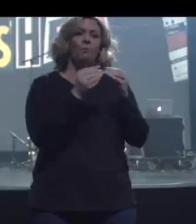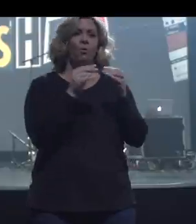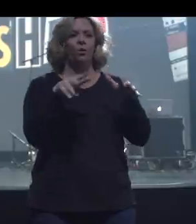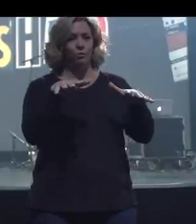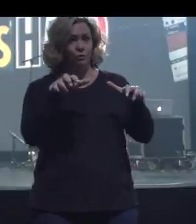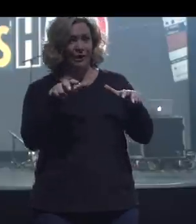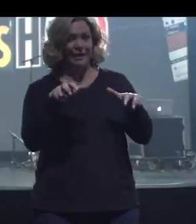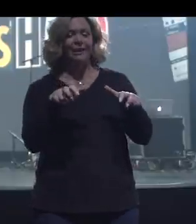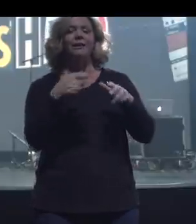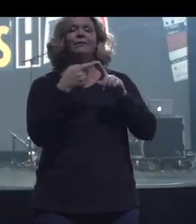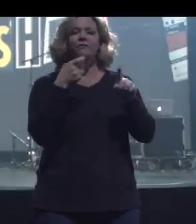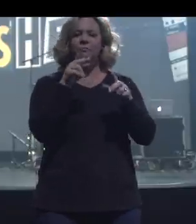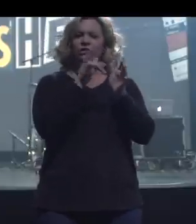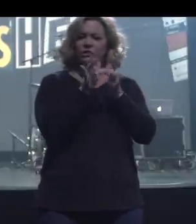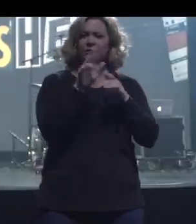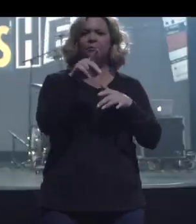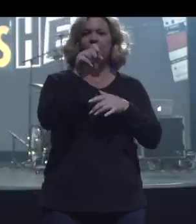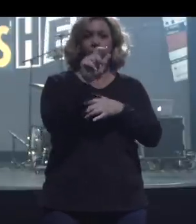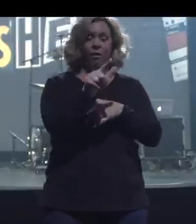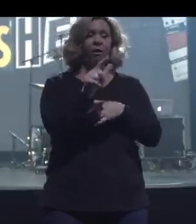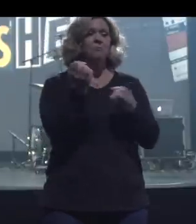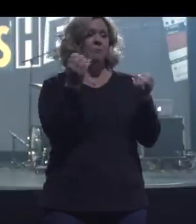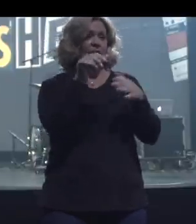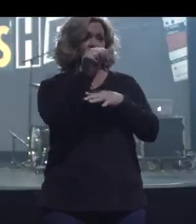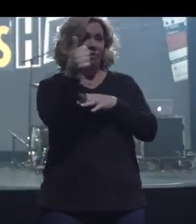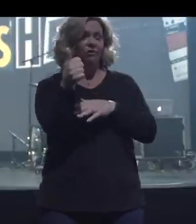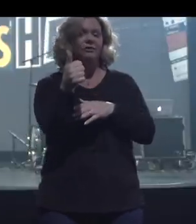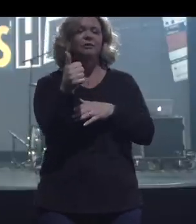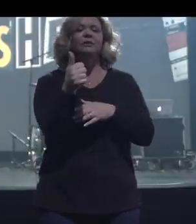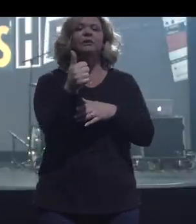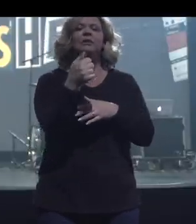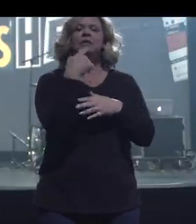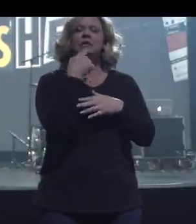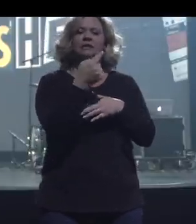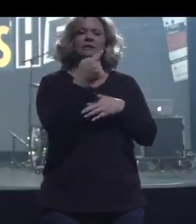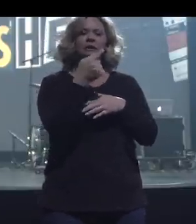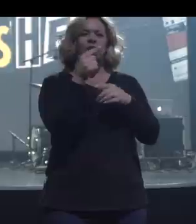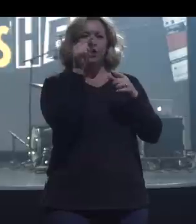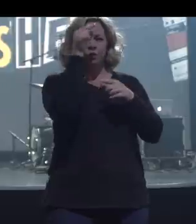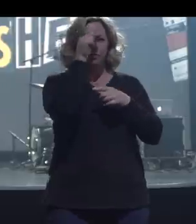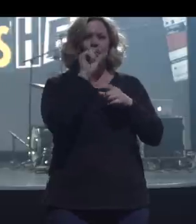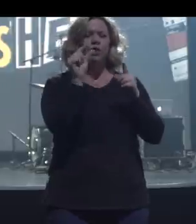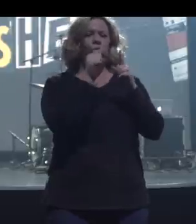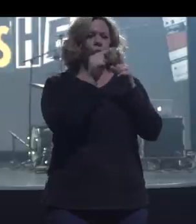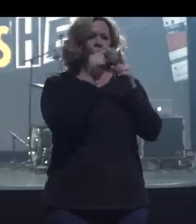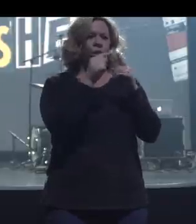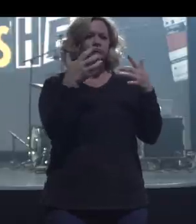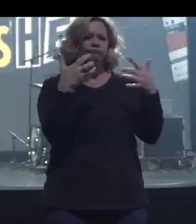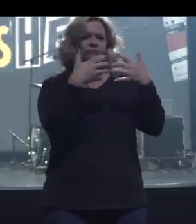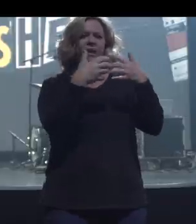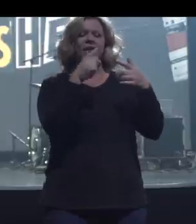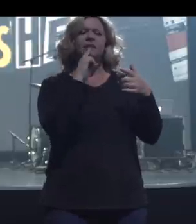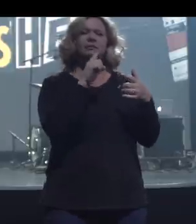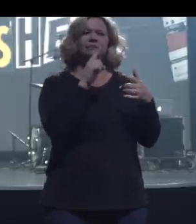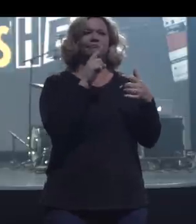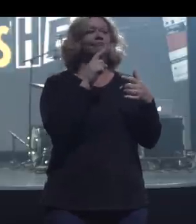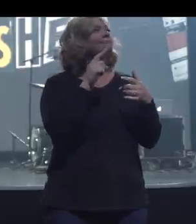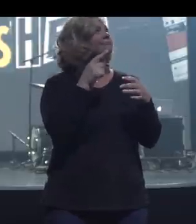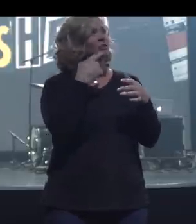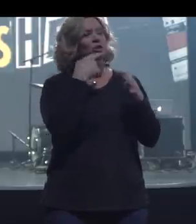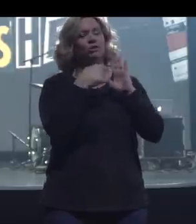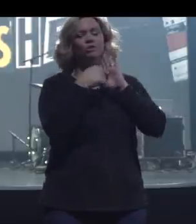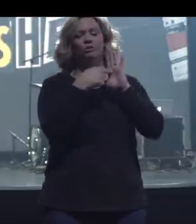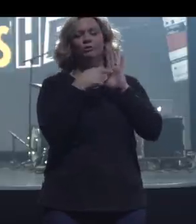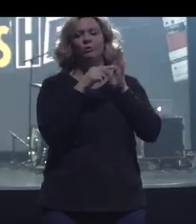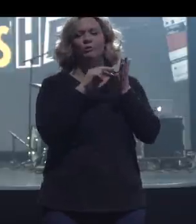greed by Jesus and Paul and many others is a compound Greek word that can literally be translated. I want to show you the translation.